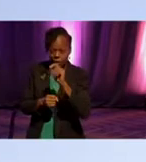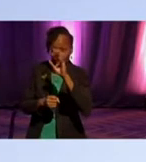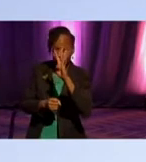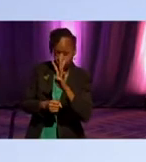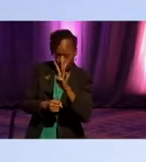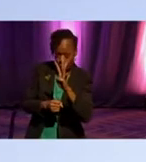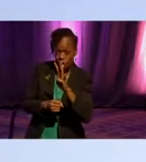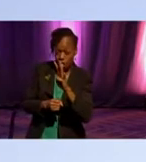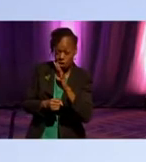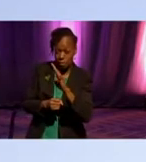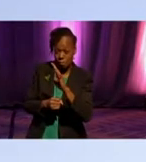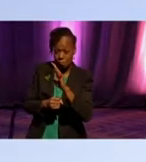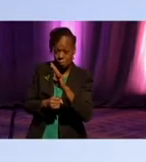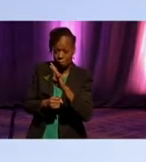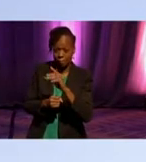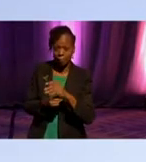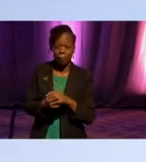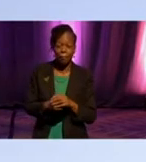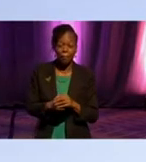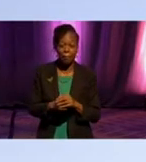10.4.